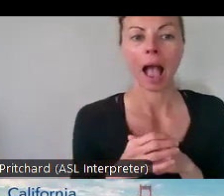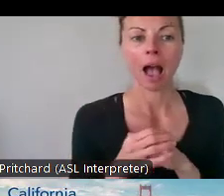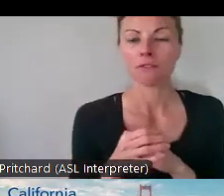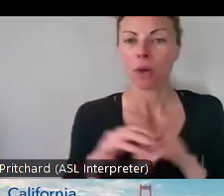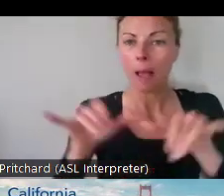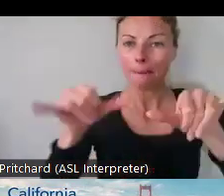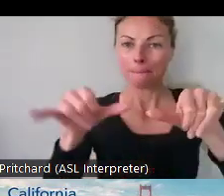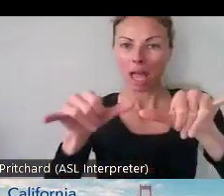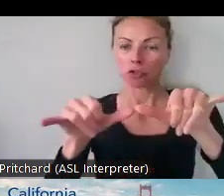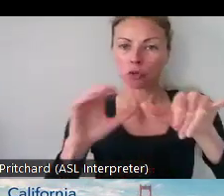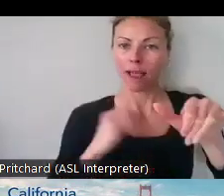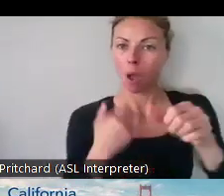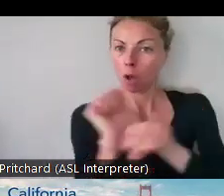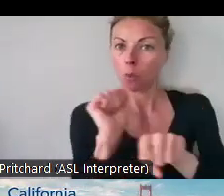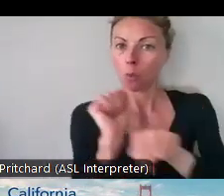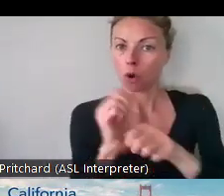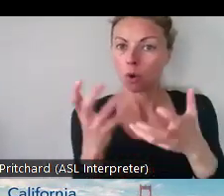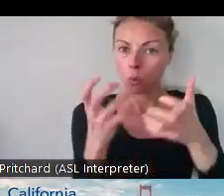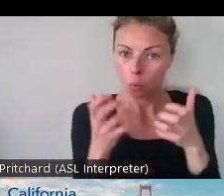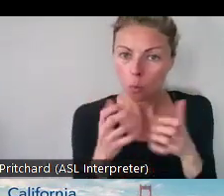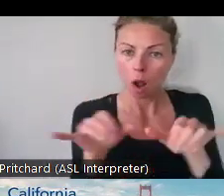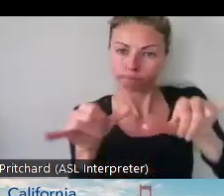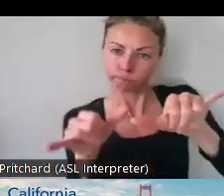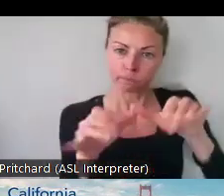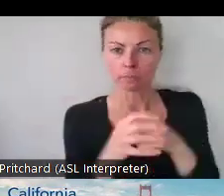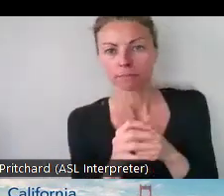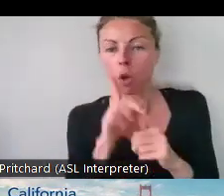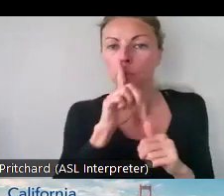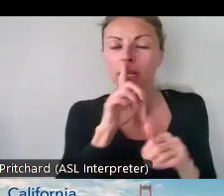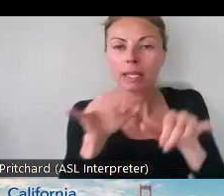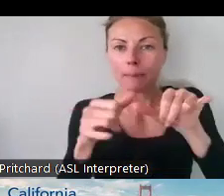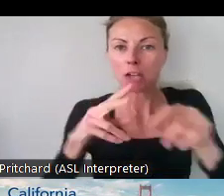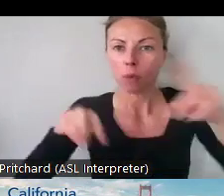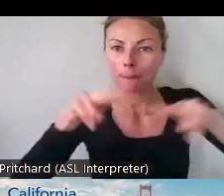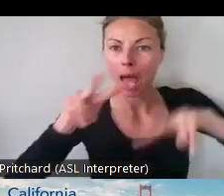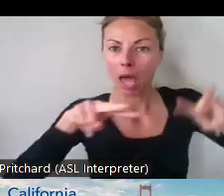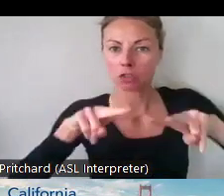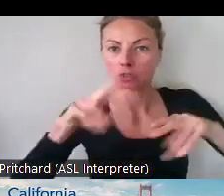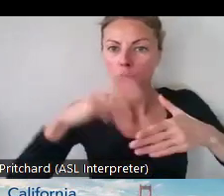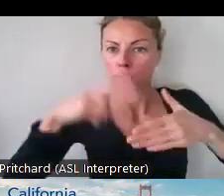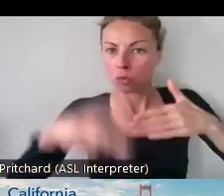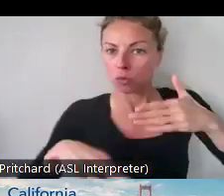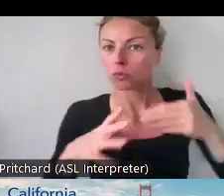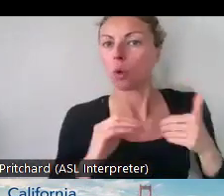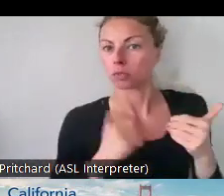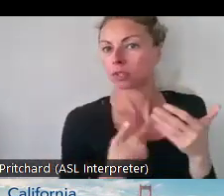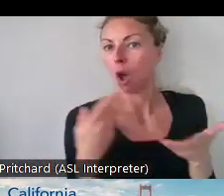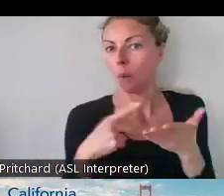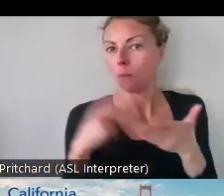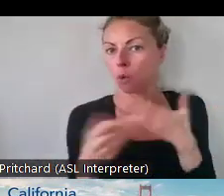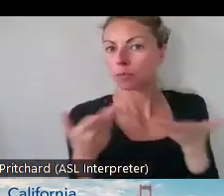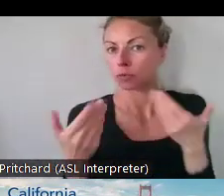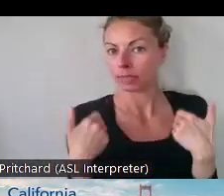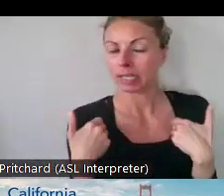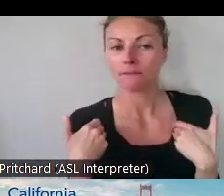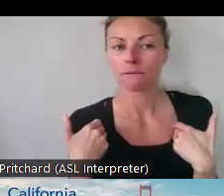measure the work that we're doing, really measure and monitor the actual outcomes that our programs and services have